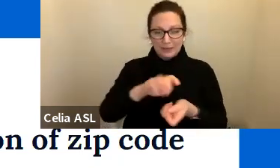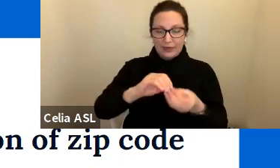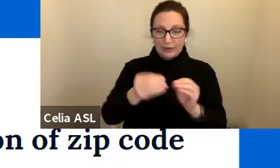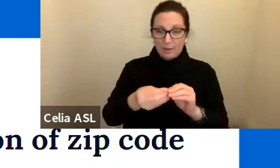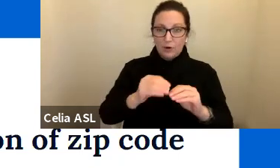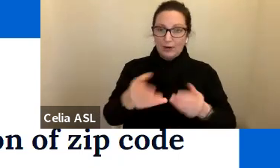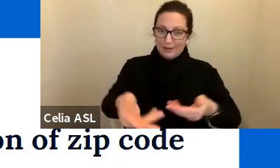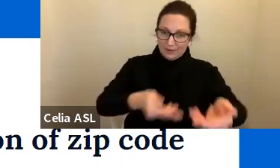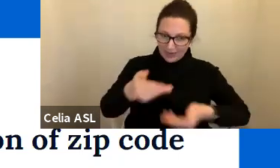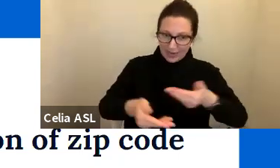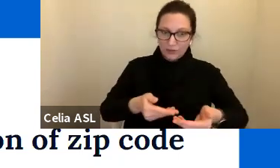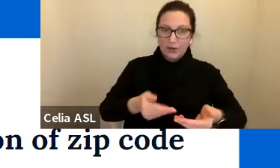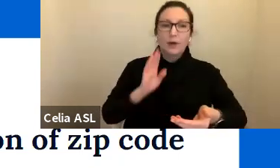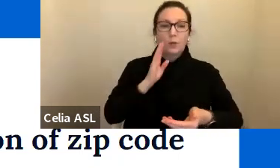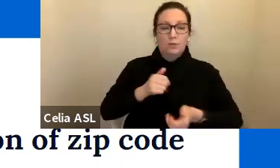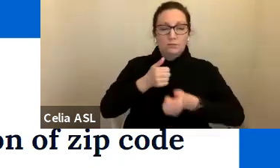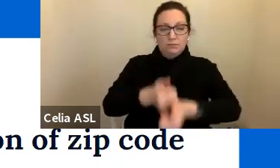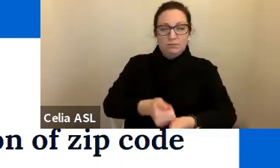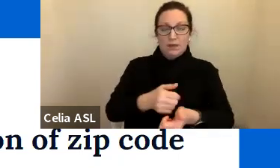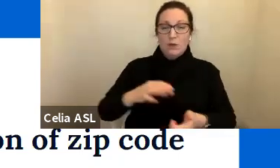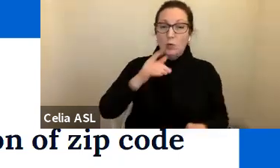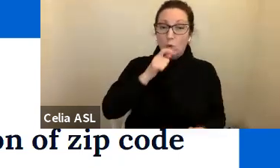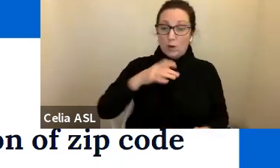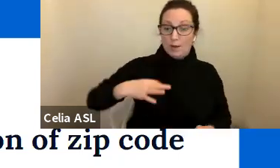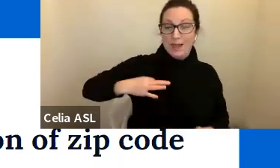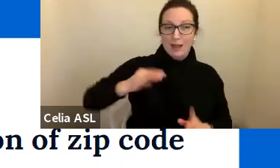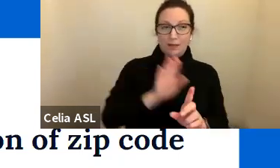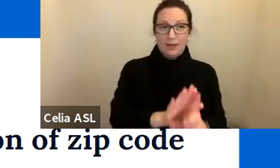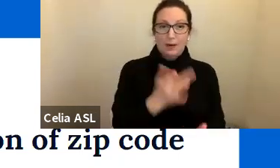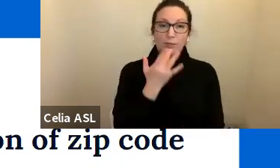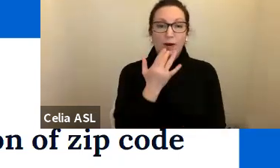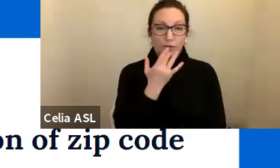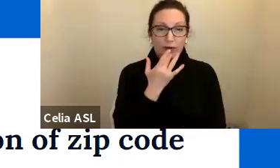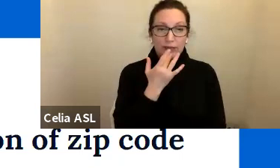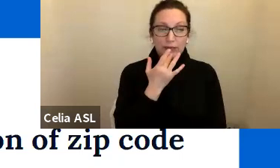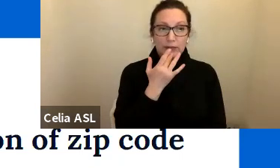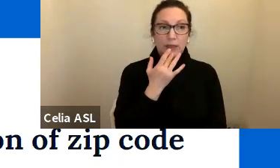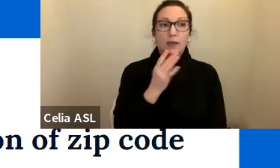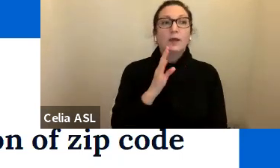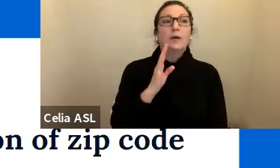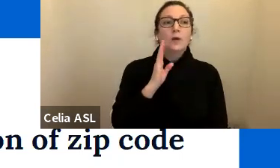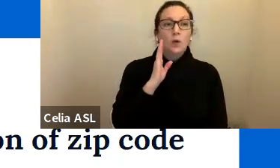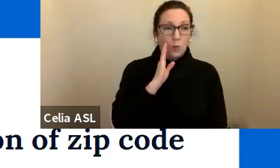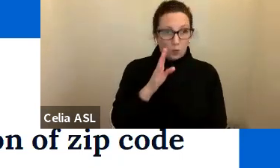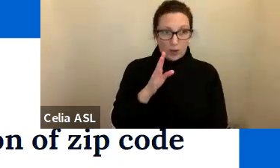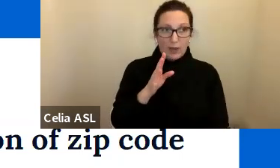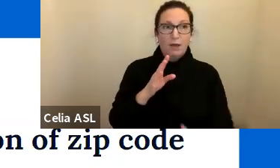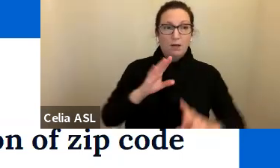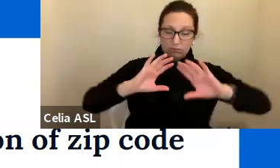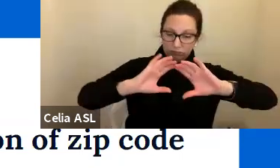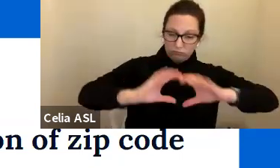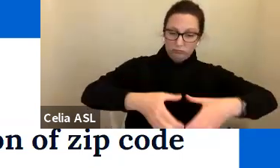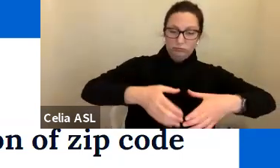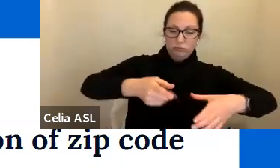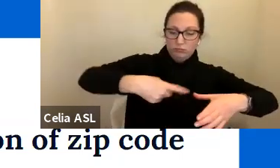on the preference of the applicant. Students will be placed into an applicant pool for their zip code, and they will be ranked